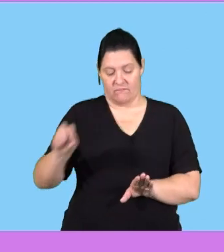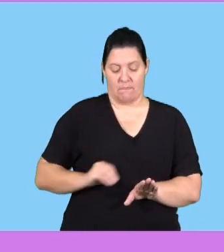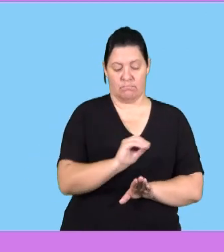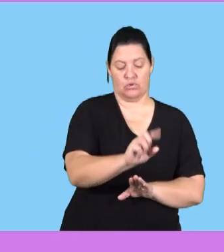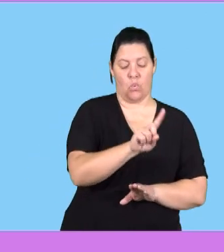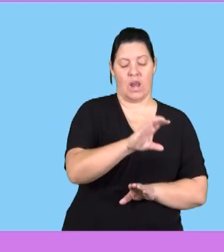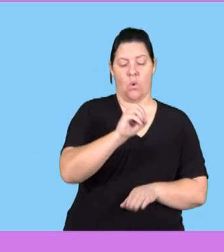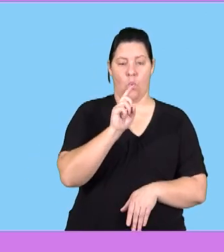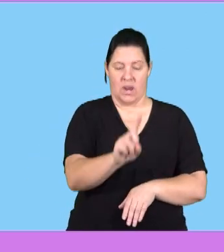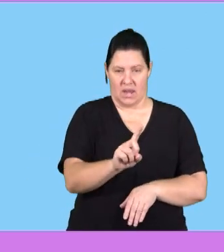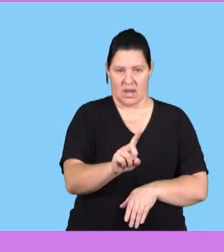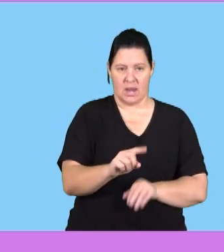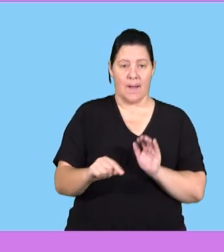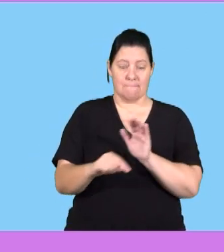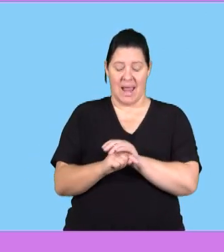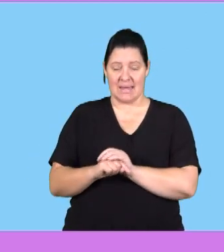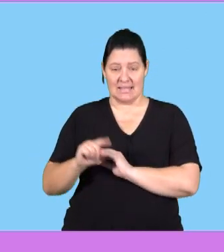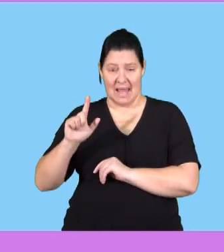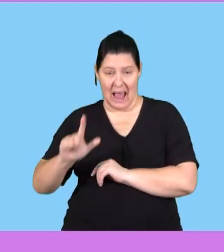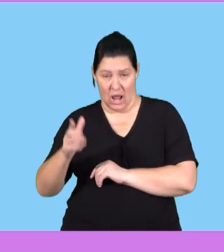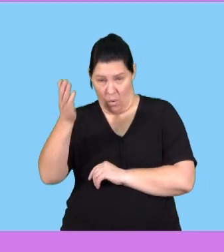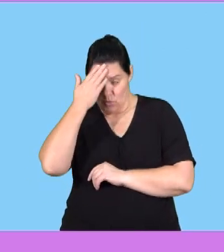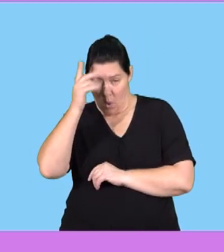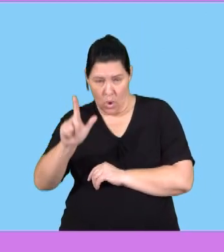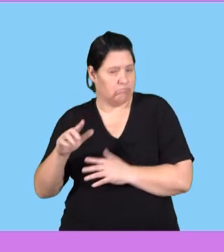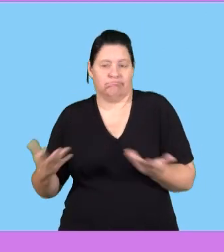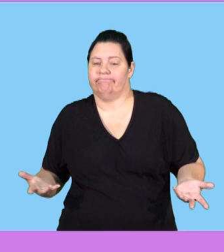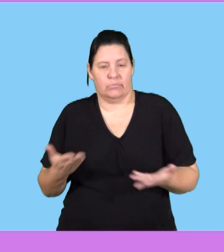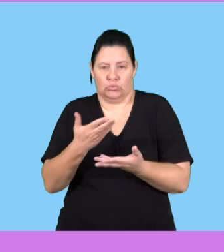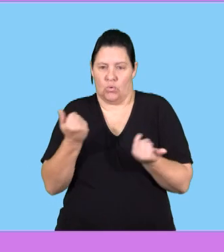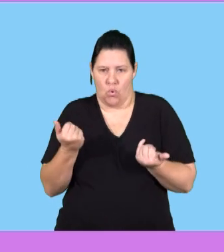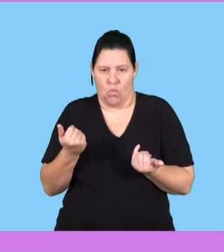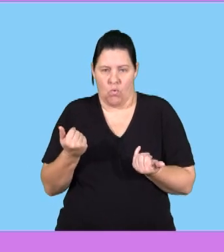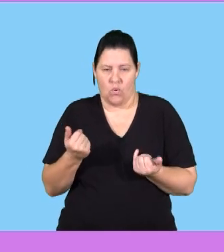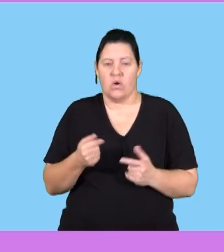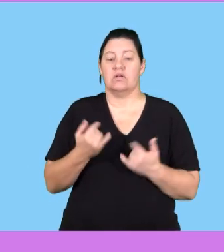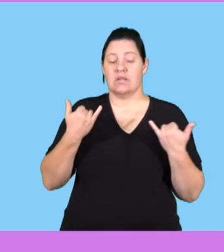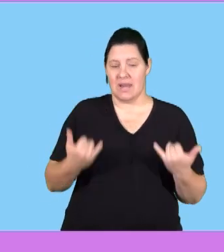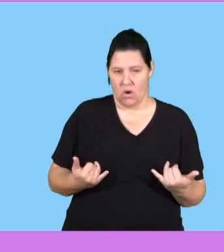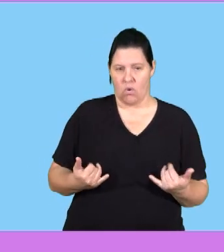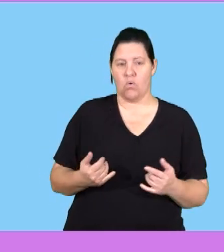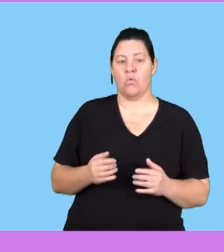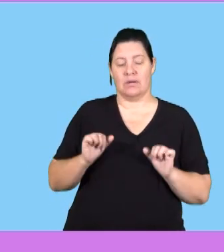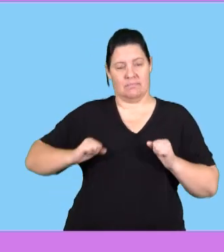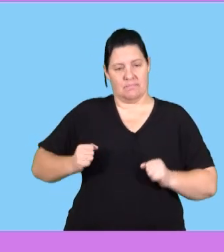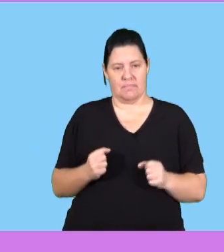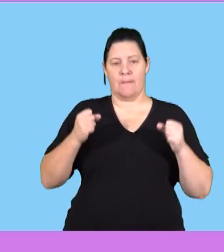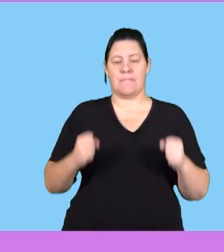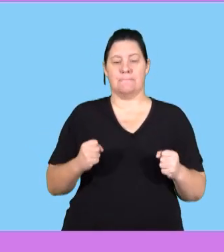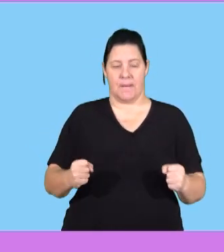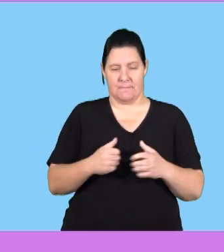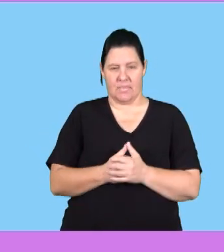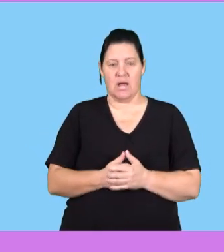value, 101. Do I know what the lowest value is? No, I'm looking for the lowest value. So therefore I'm going to keep it